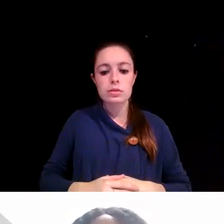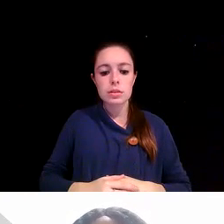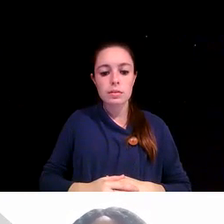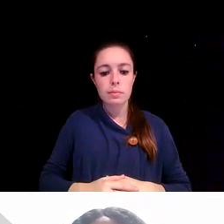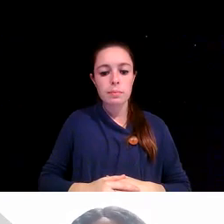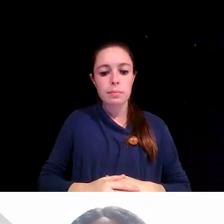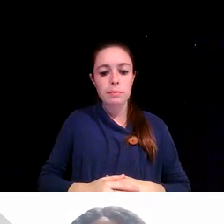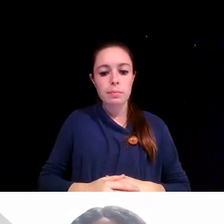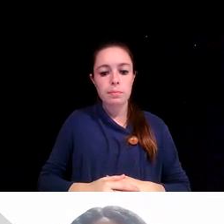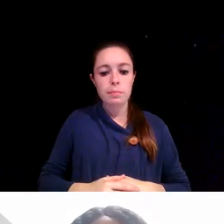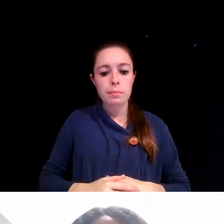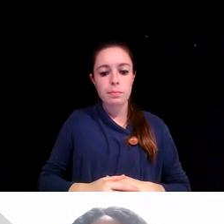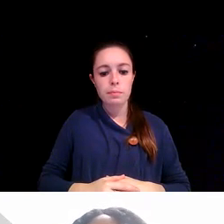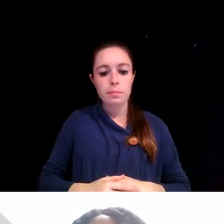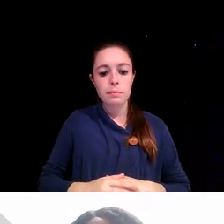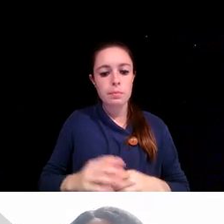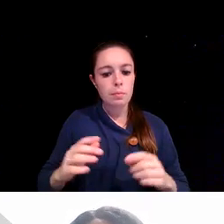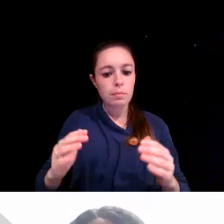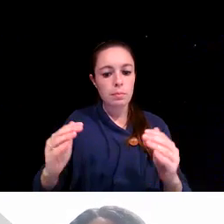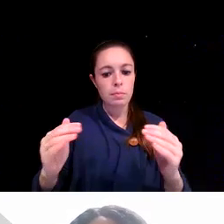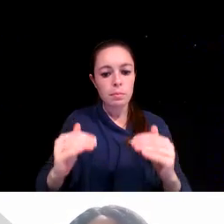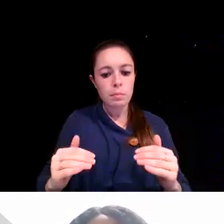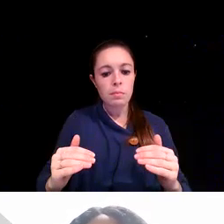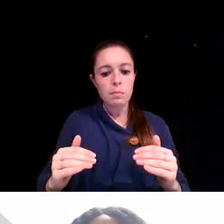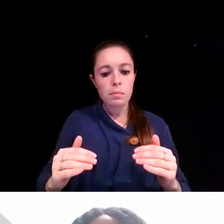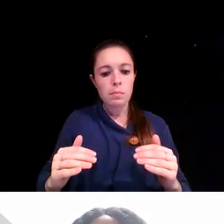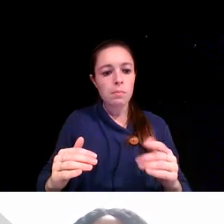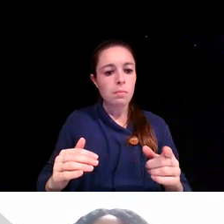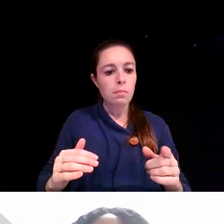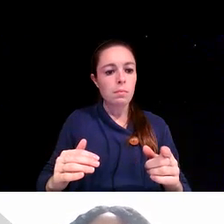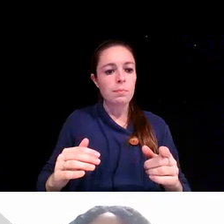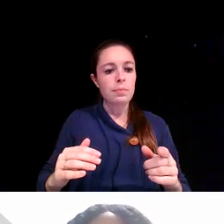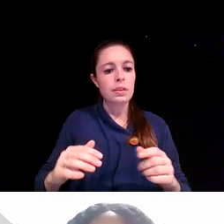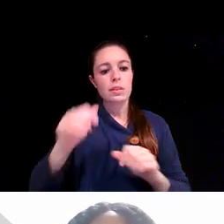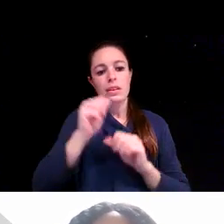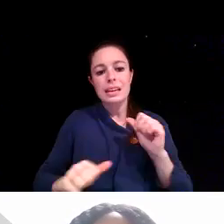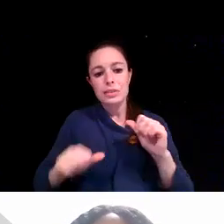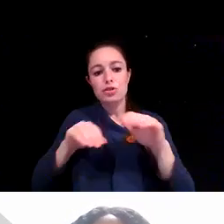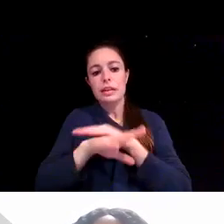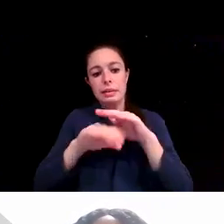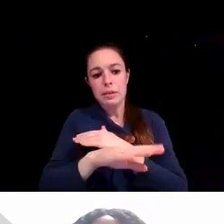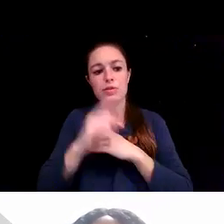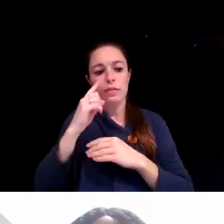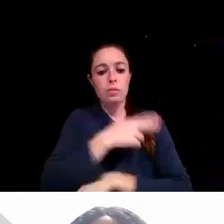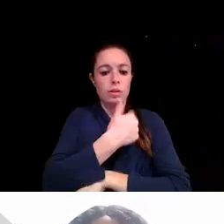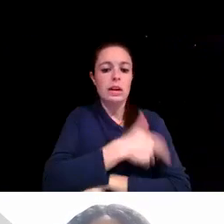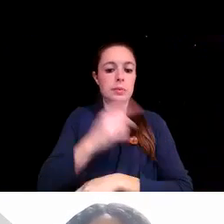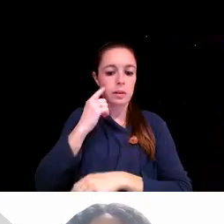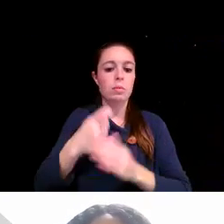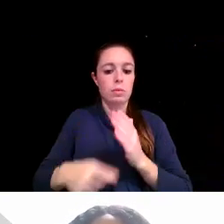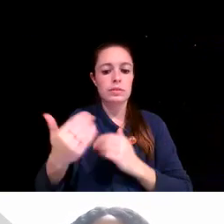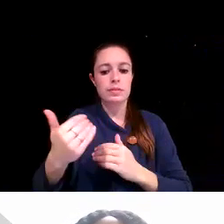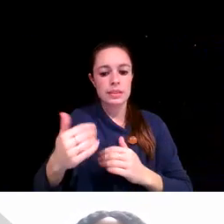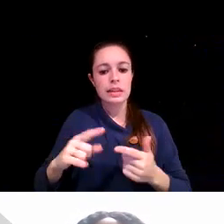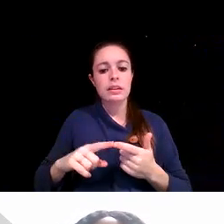is $150 per admission. Emergency room will be $75. Urgent care is